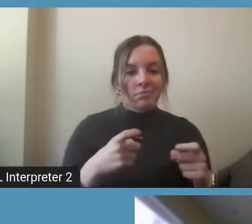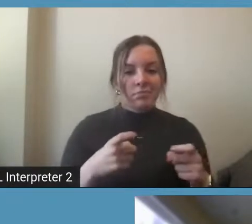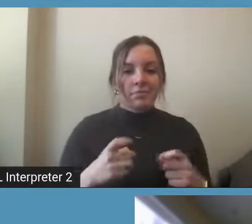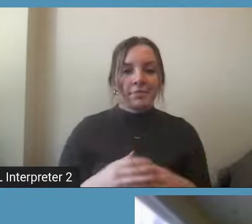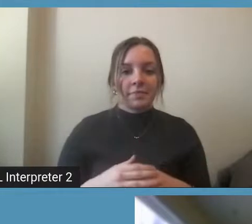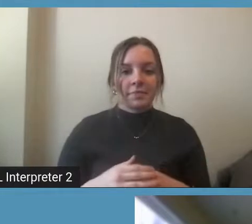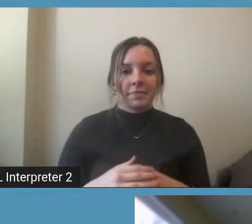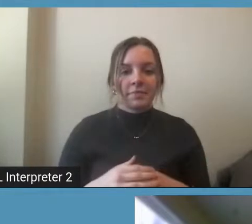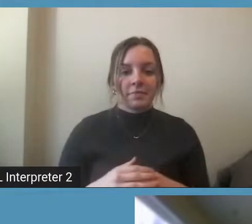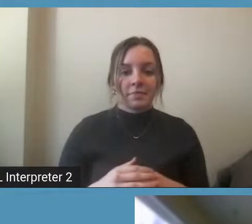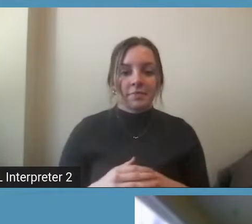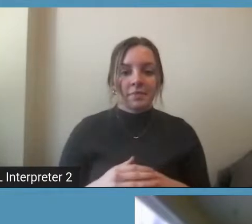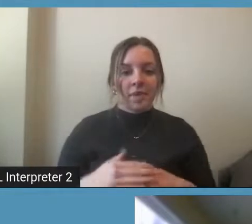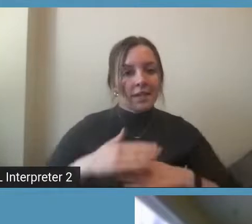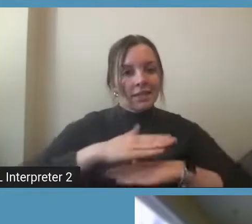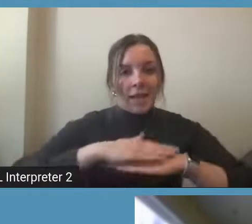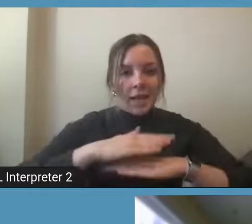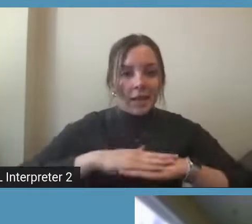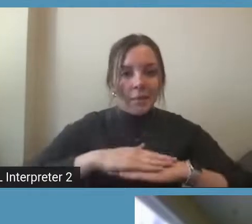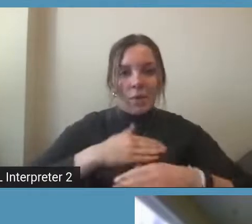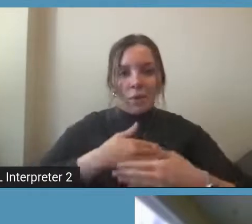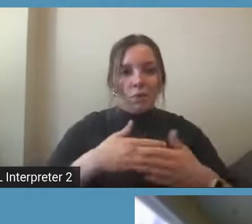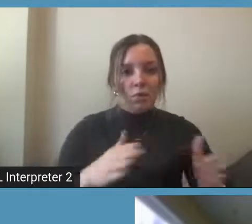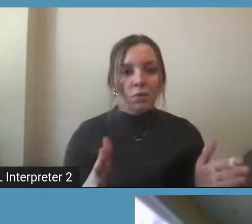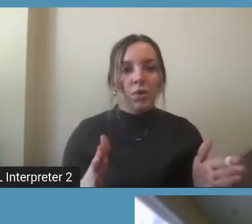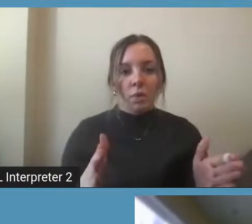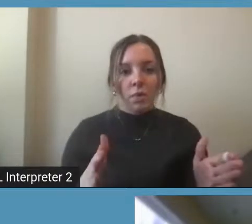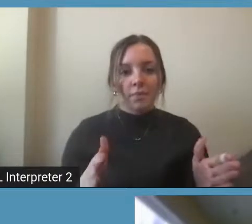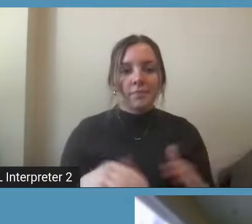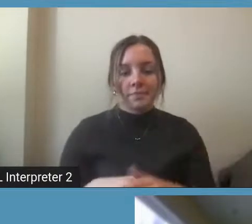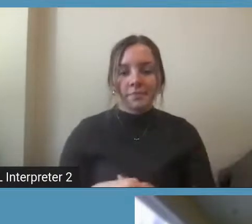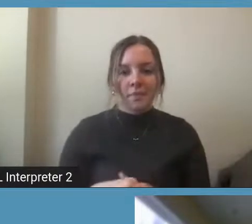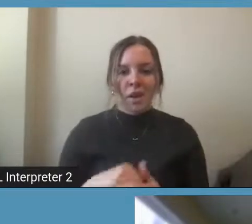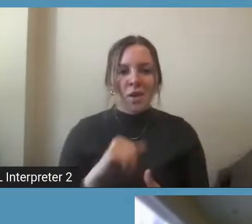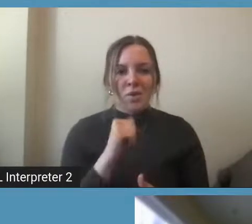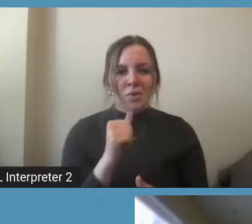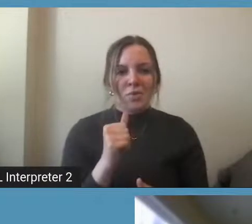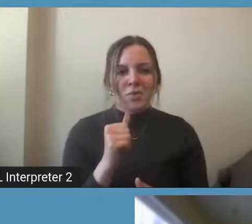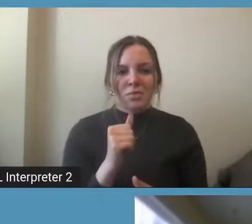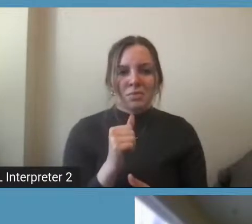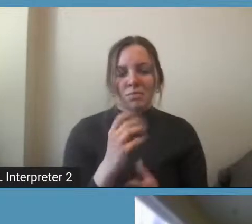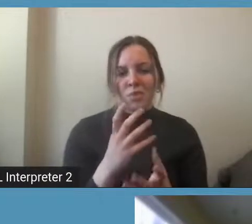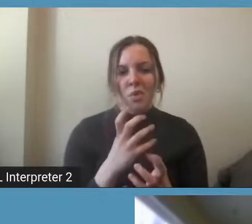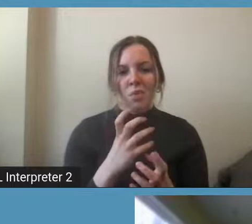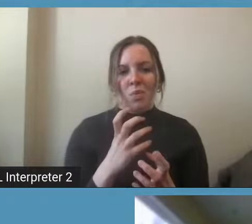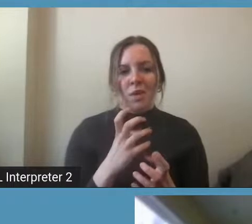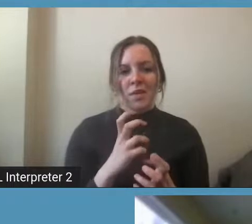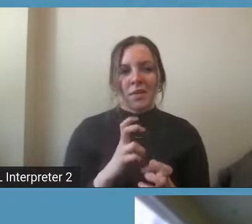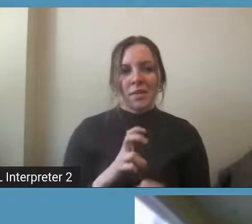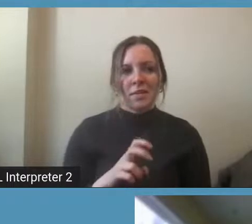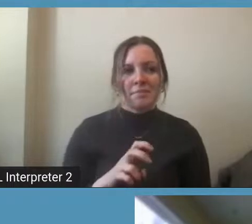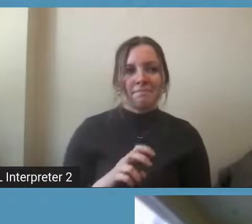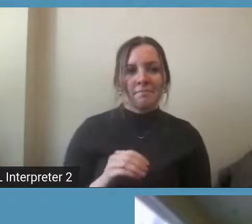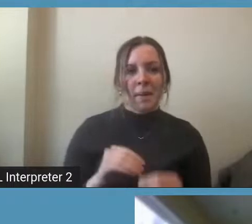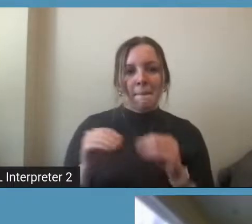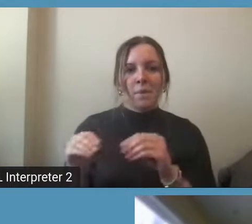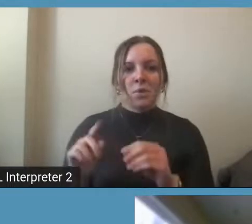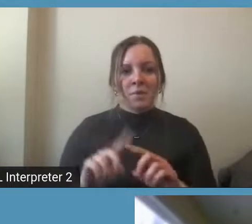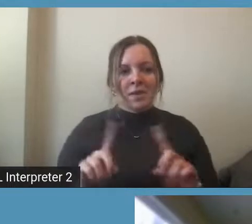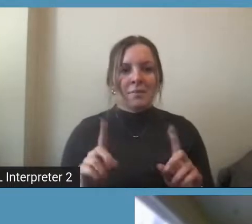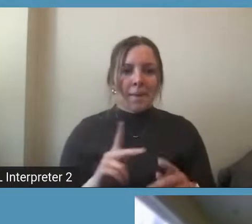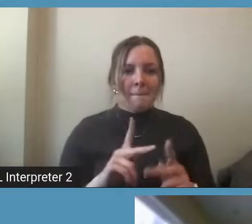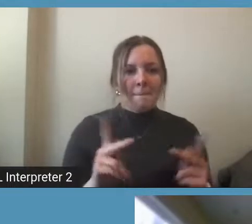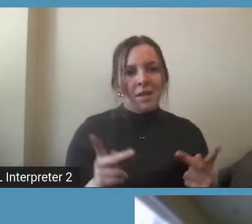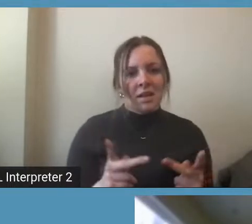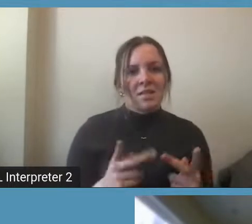depends on the object. And we don't want to have to do a lot of setups in different places because that just adds to time and effort.